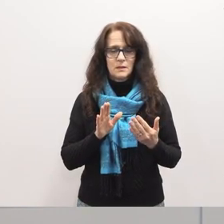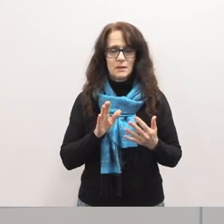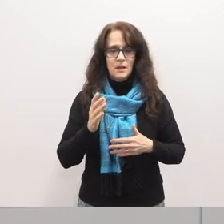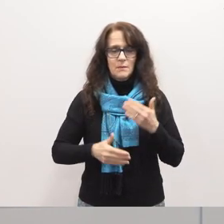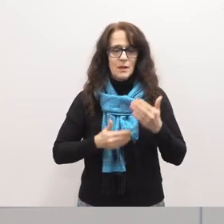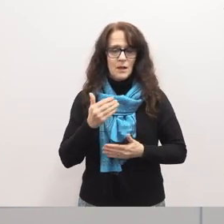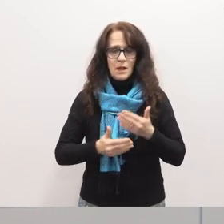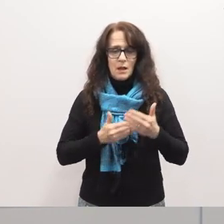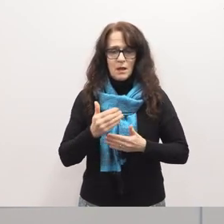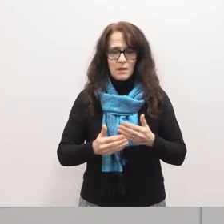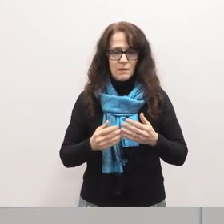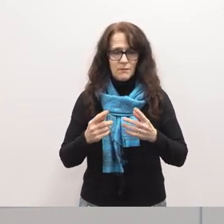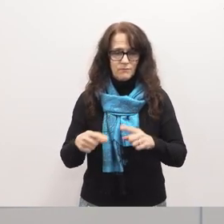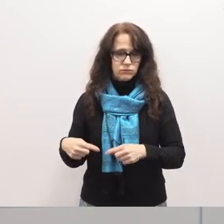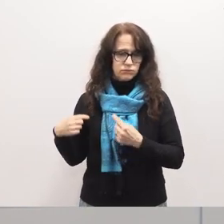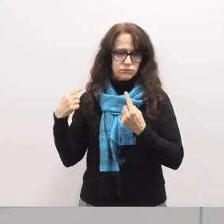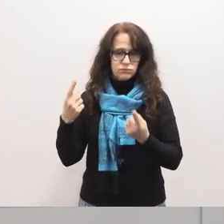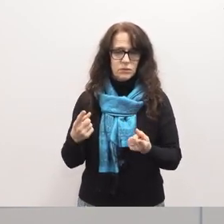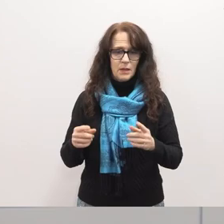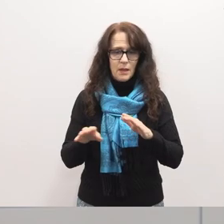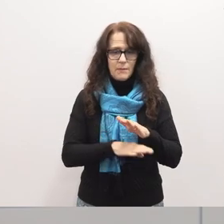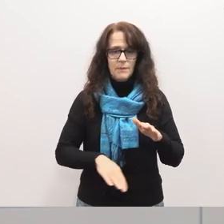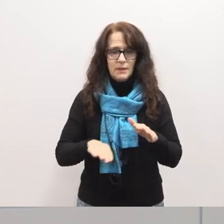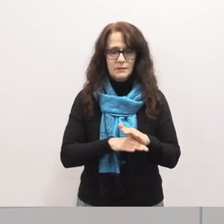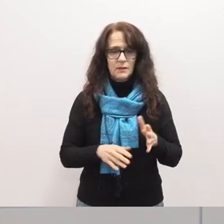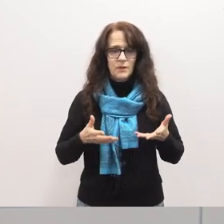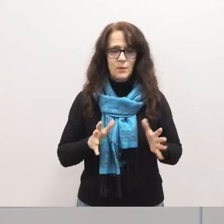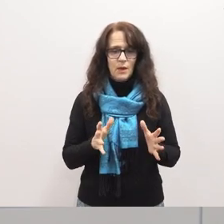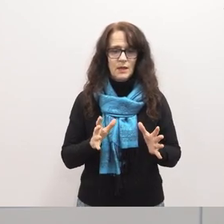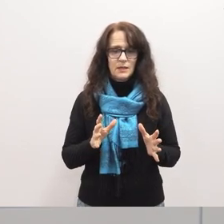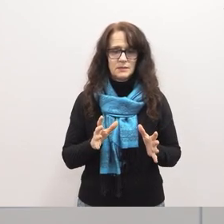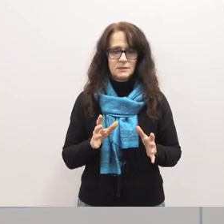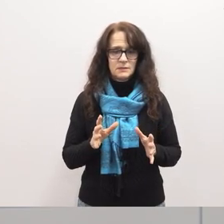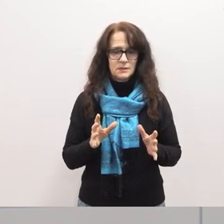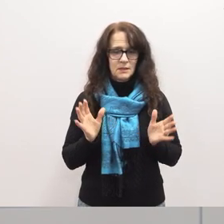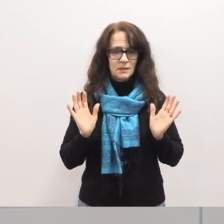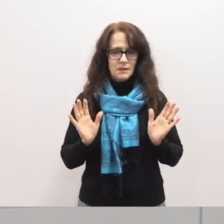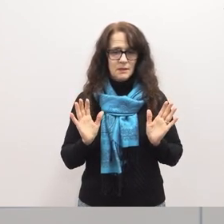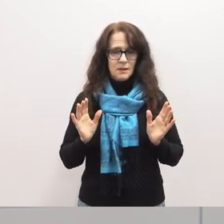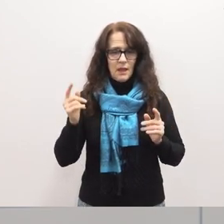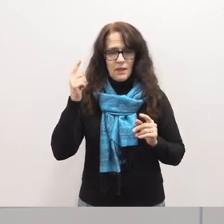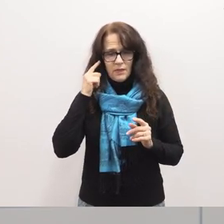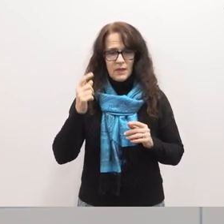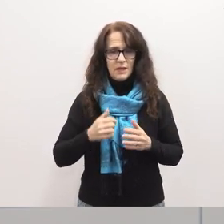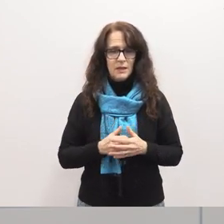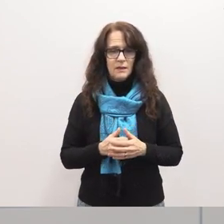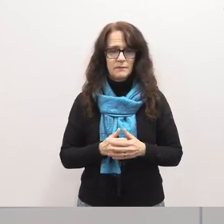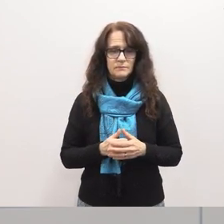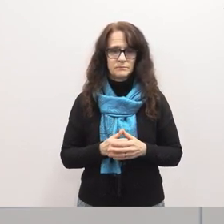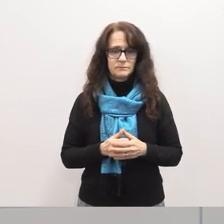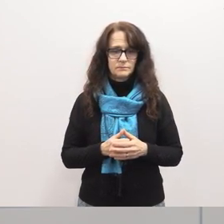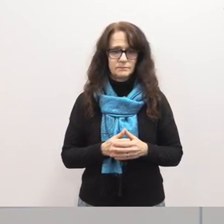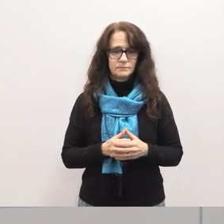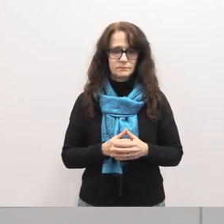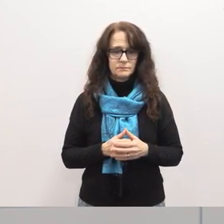for a long, long time, basically in the ways that it is. And I think that